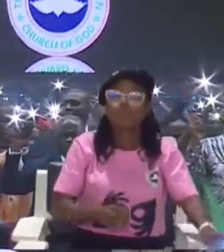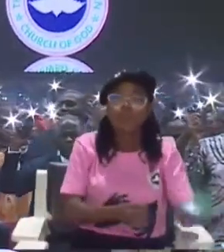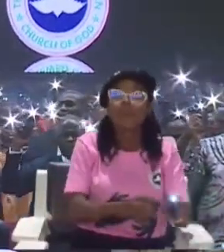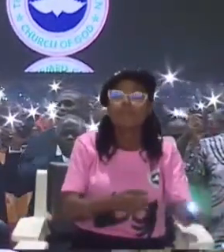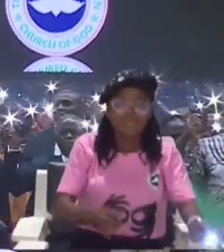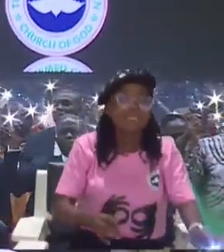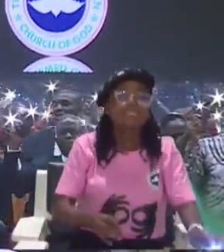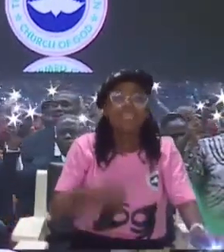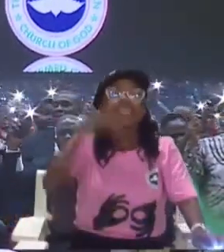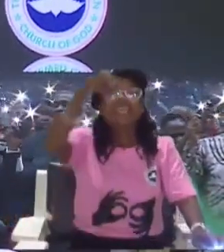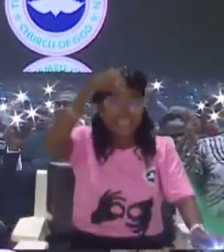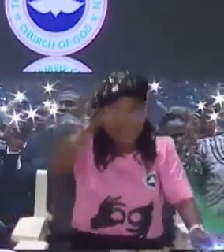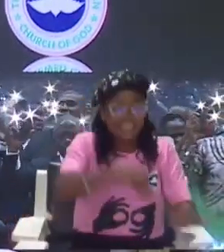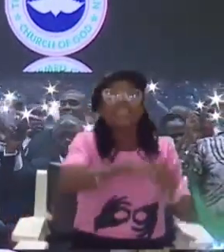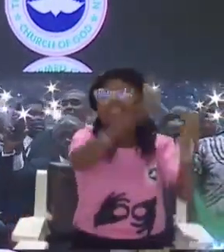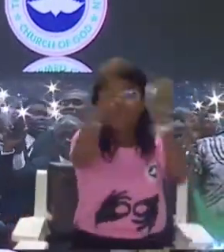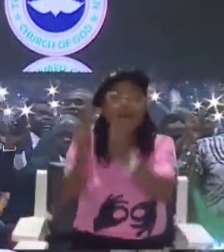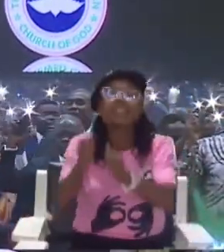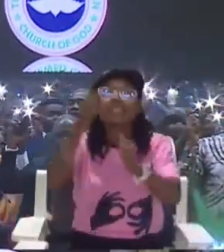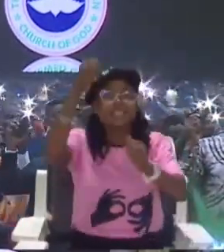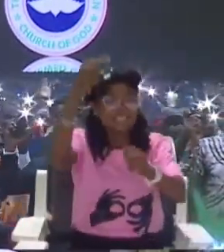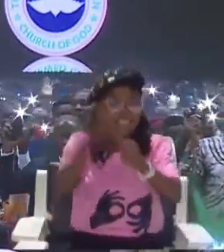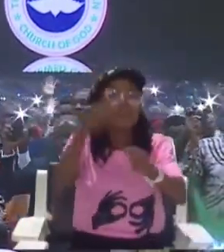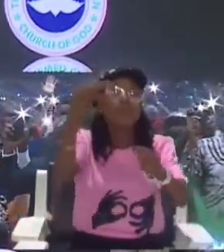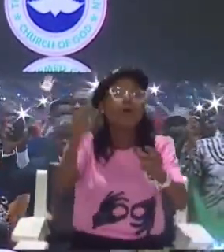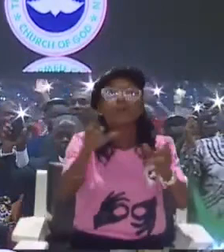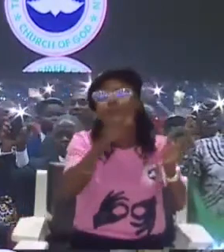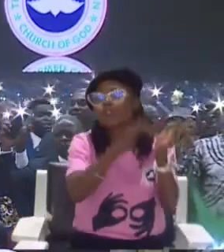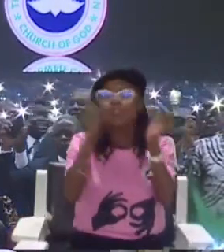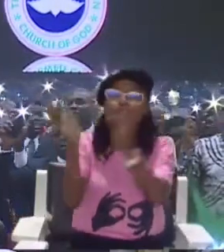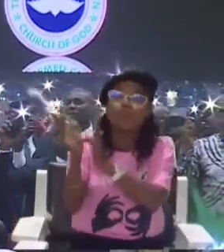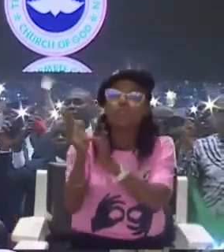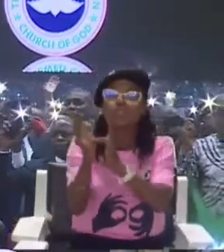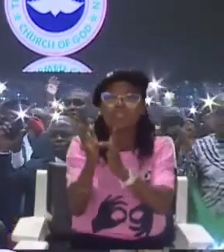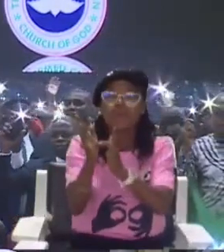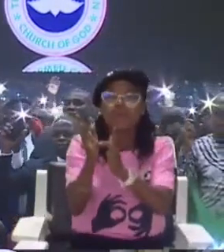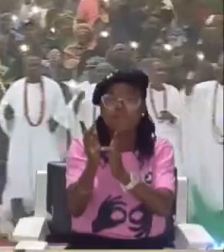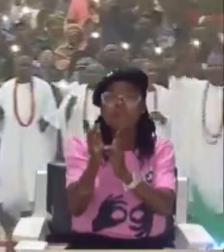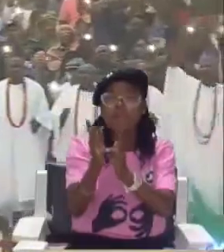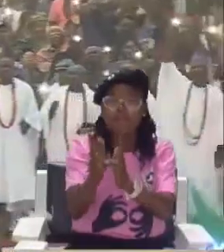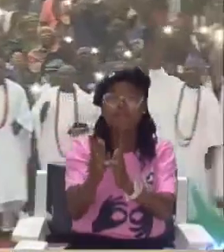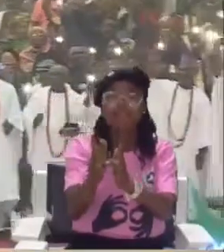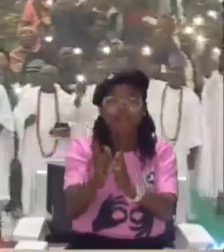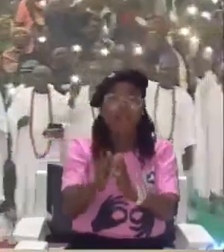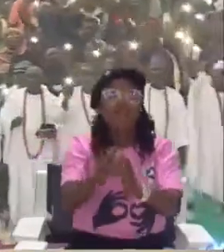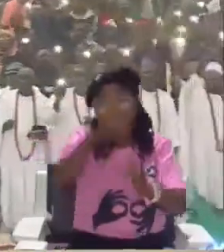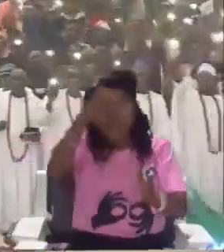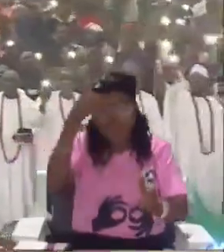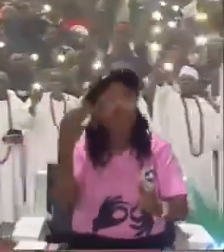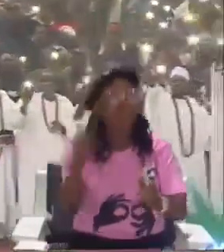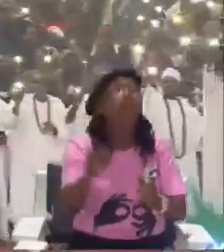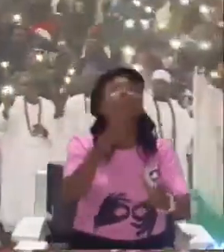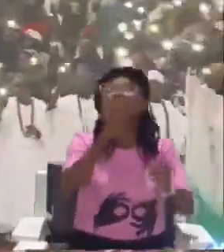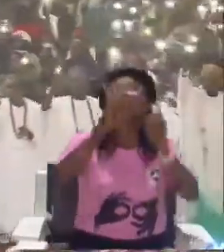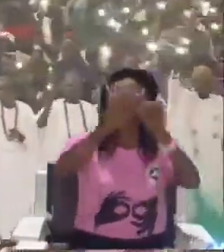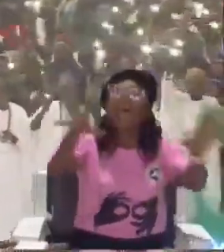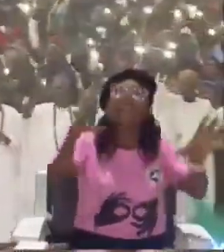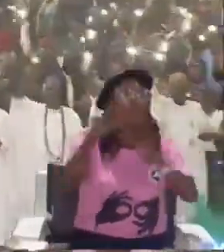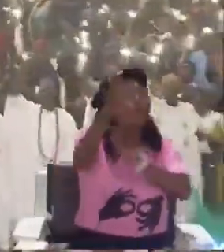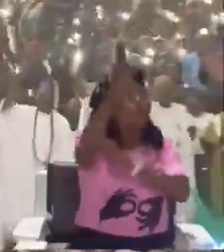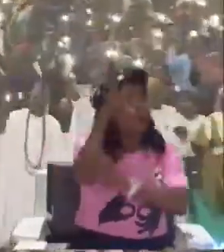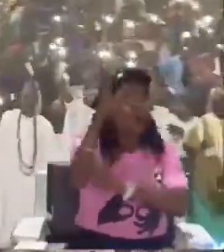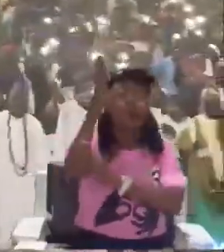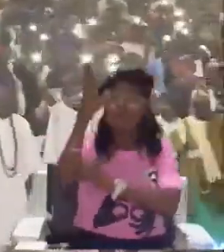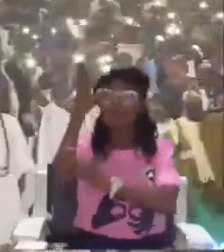the mighty name of Jesus. And because of the light of God.